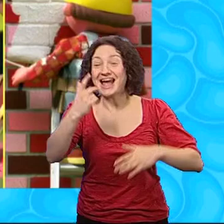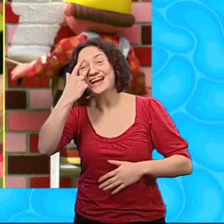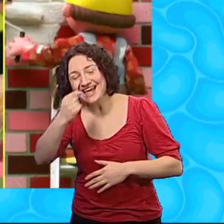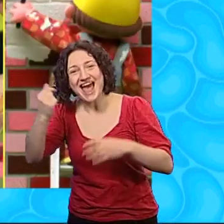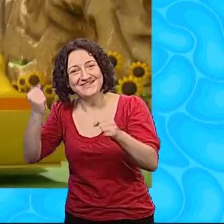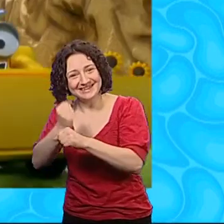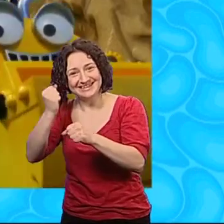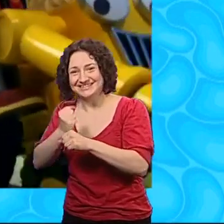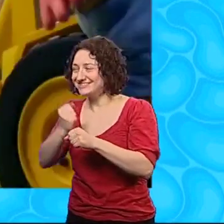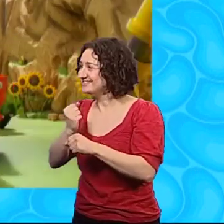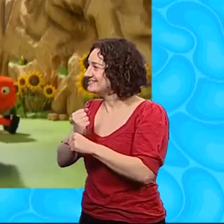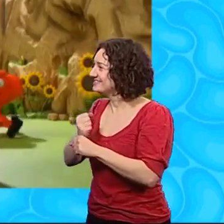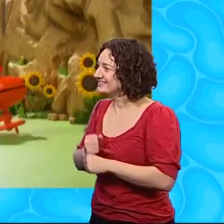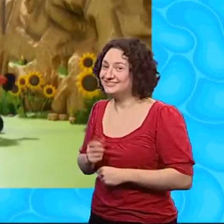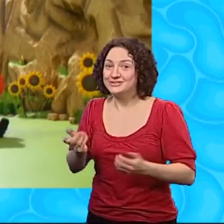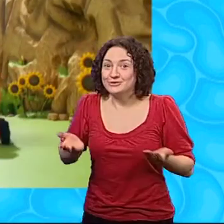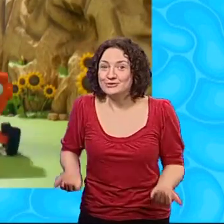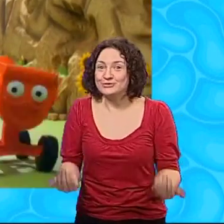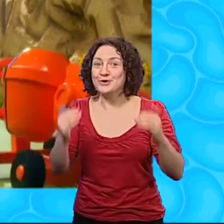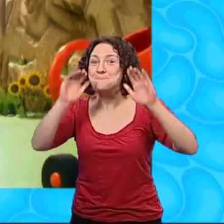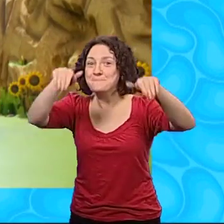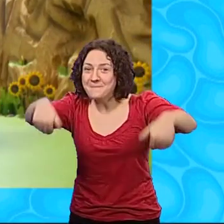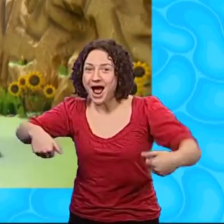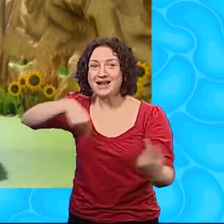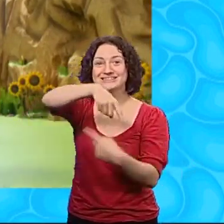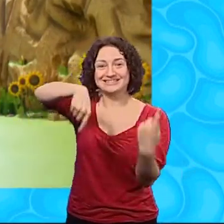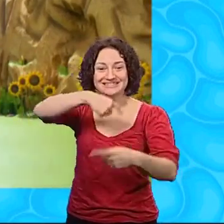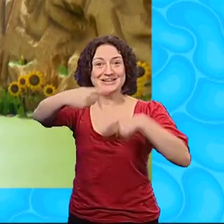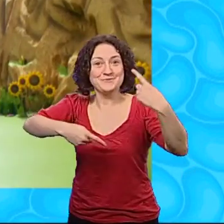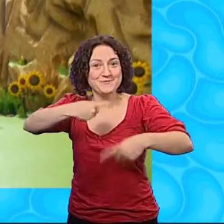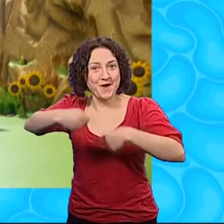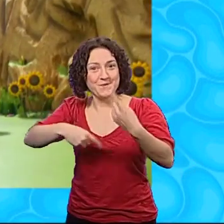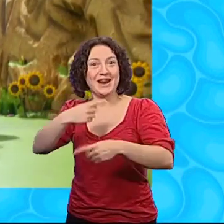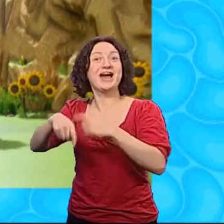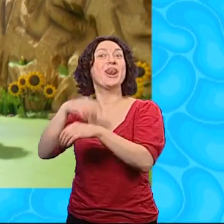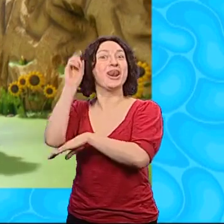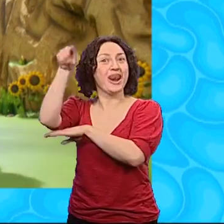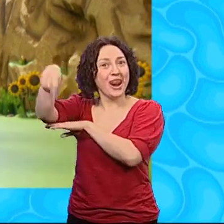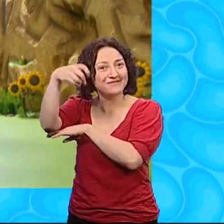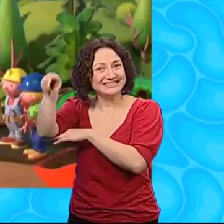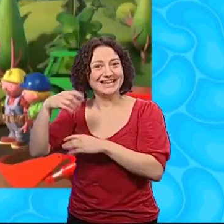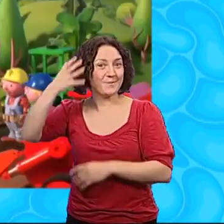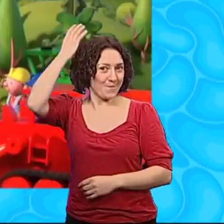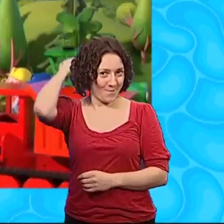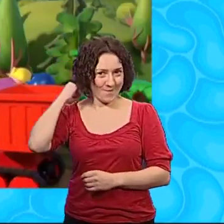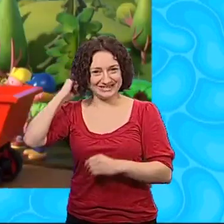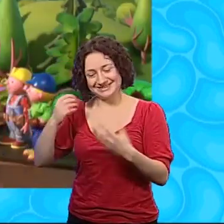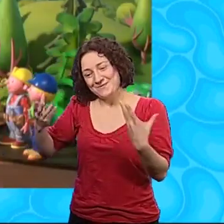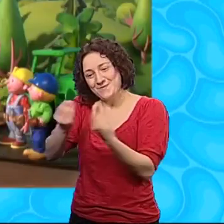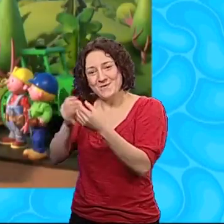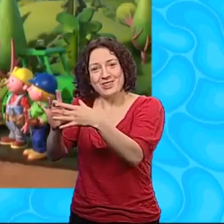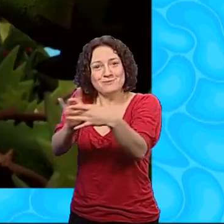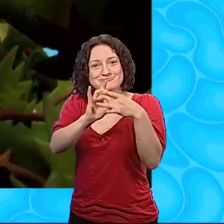sweet cat. Scoop, Muck and Dizzy and Rolly too. Lofty and Wendy join the